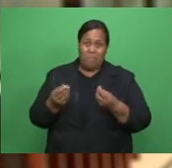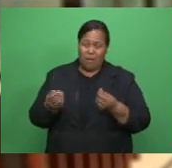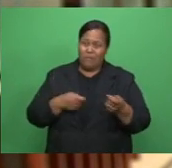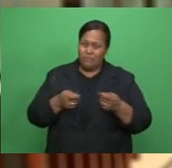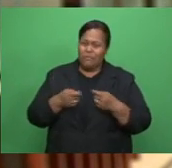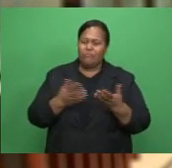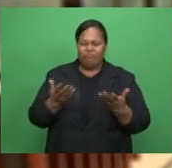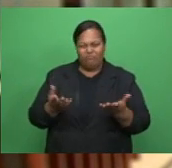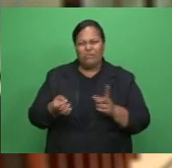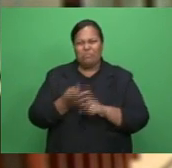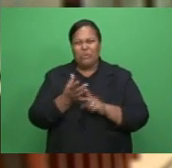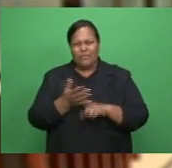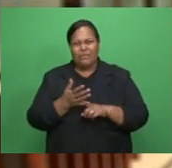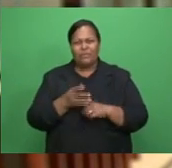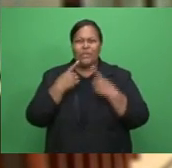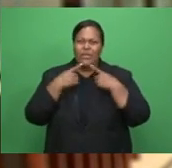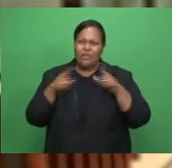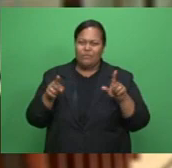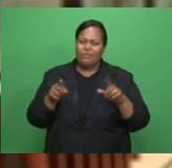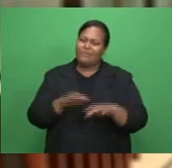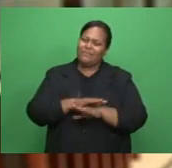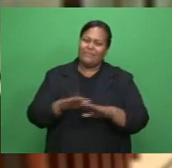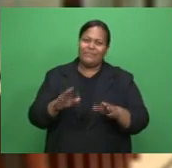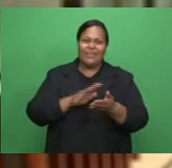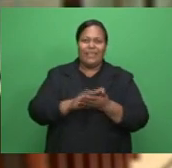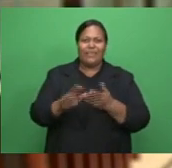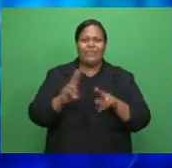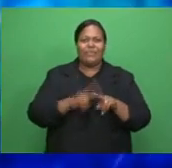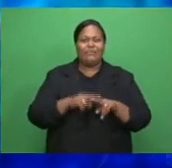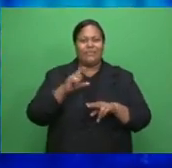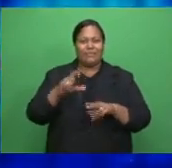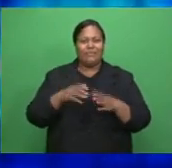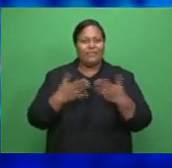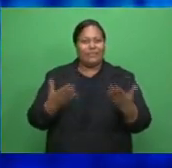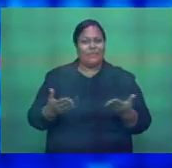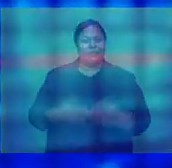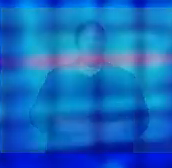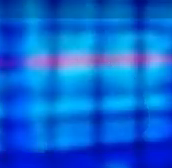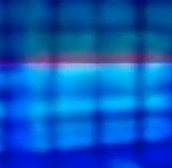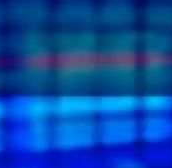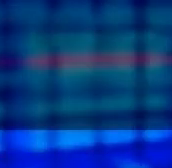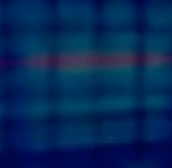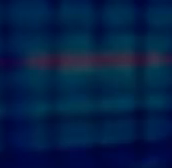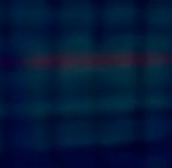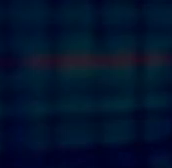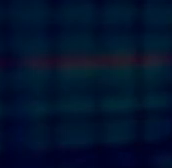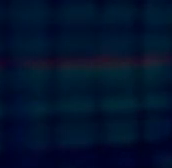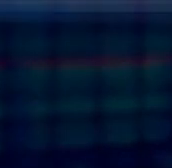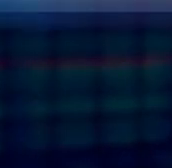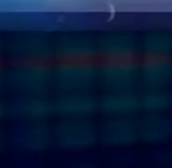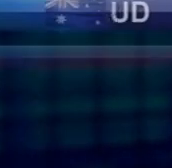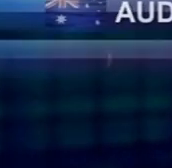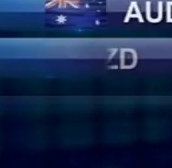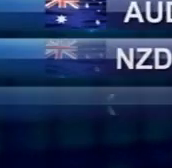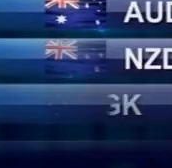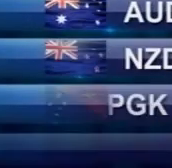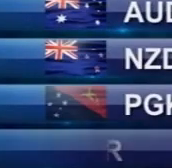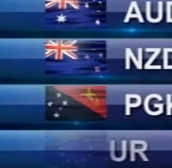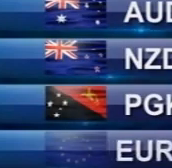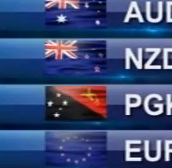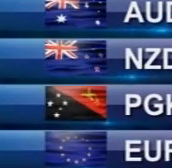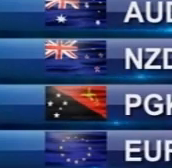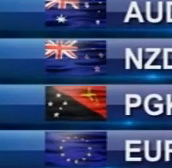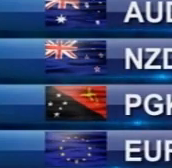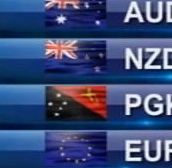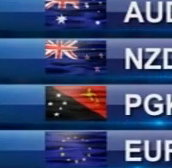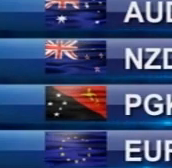follows. And that's all from HFC Bank for now. Pinaka. Turning to today's local exchange rates as set this morning. The Fiji